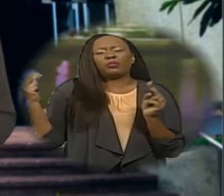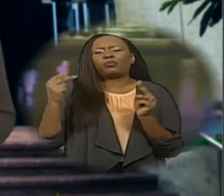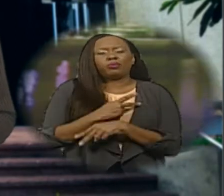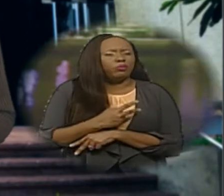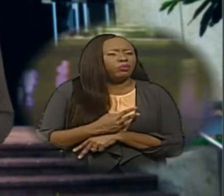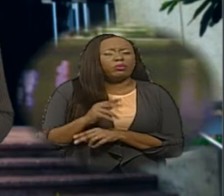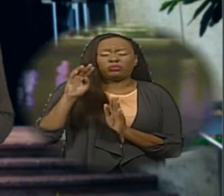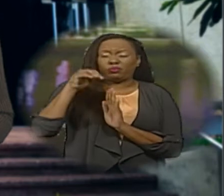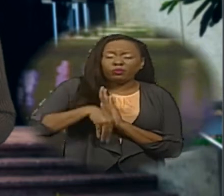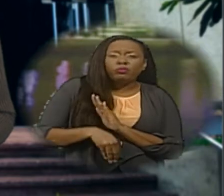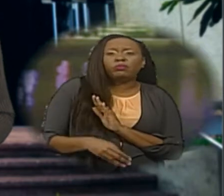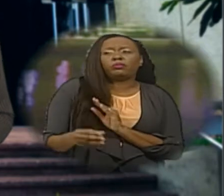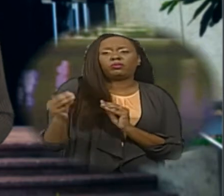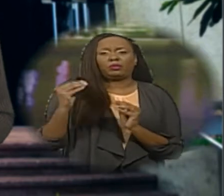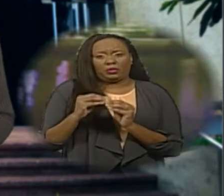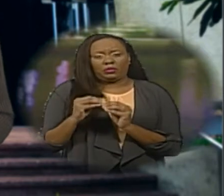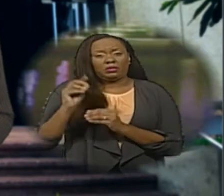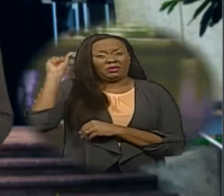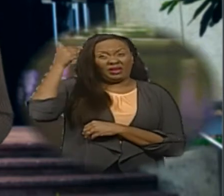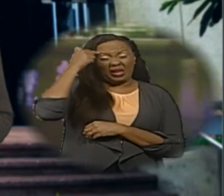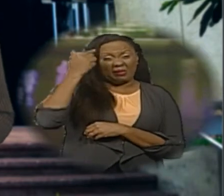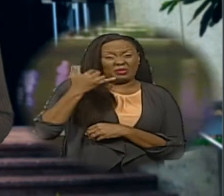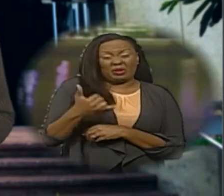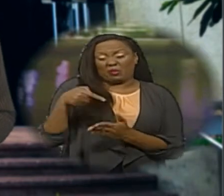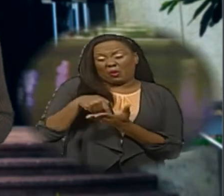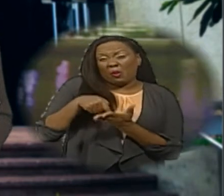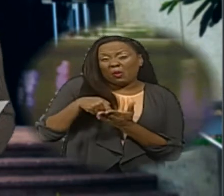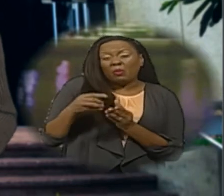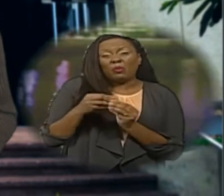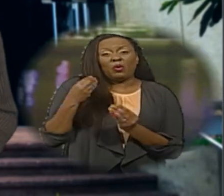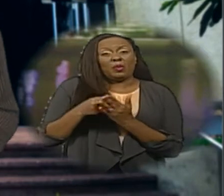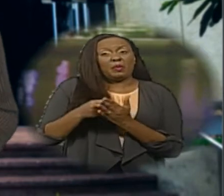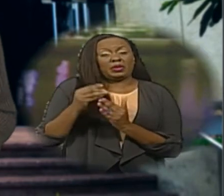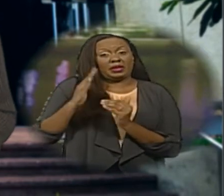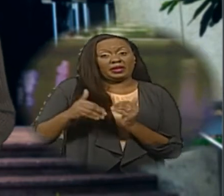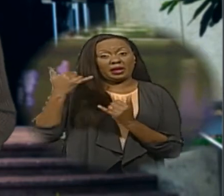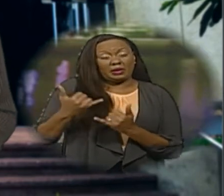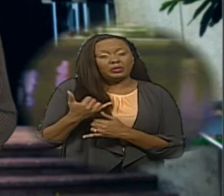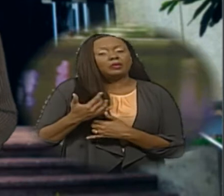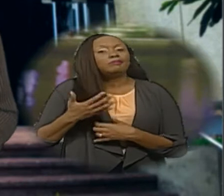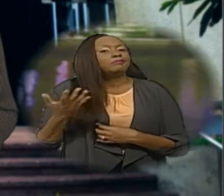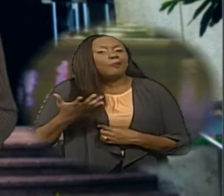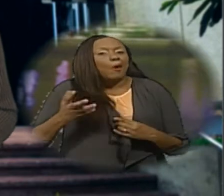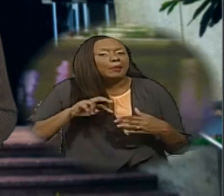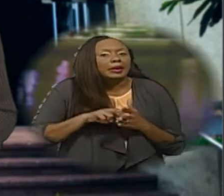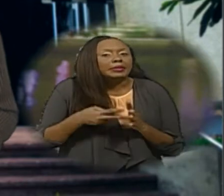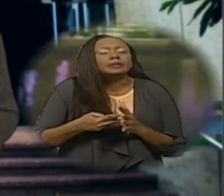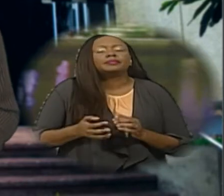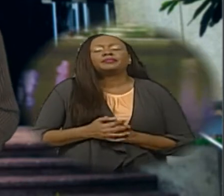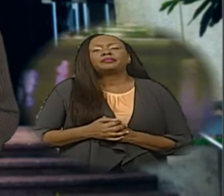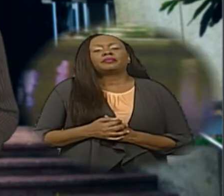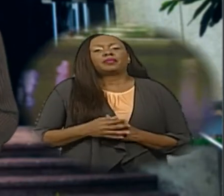a whole lot worse, where government could find itself owing even more than it presently does. So essentially, he does not believe that a